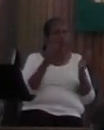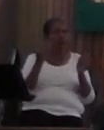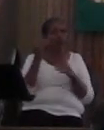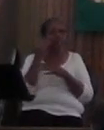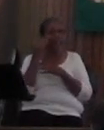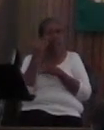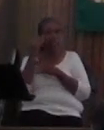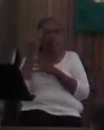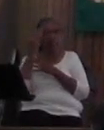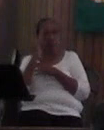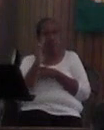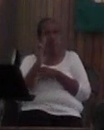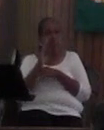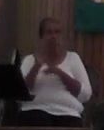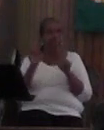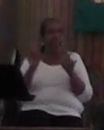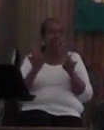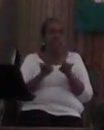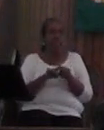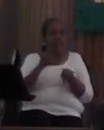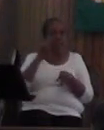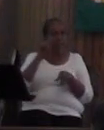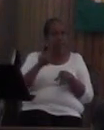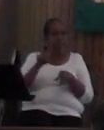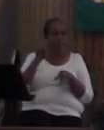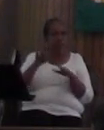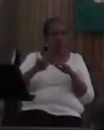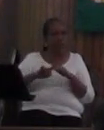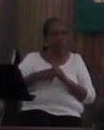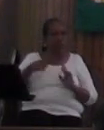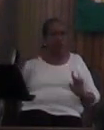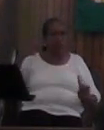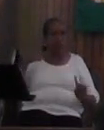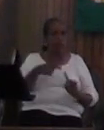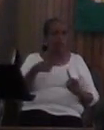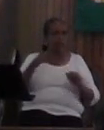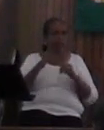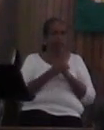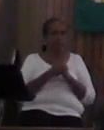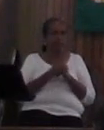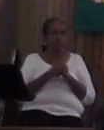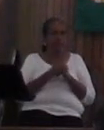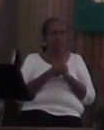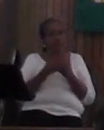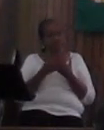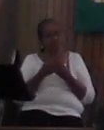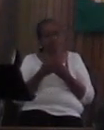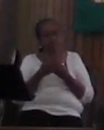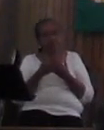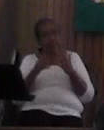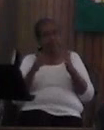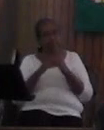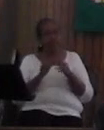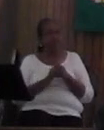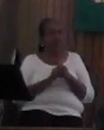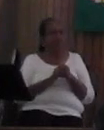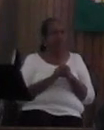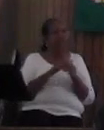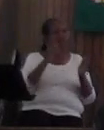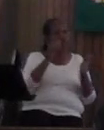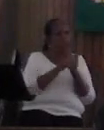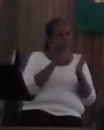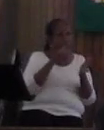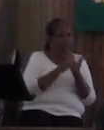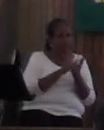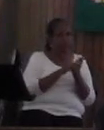God as the necessary starting point." Hear that again. "It is impossible to make sense of